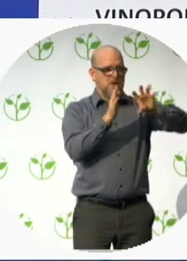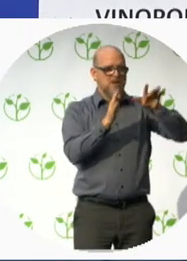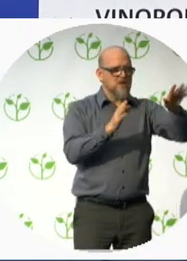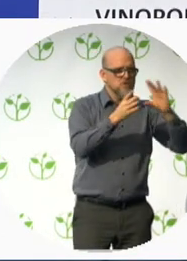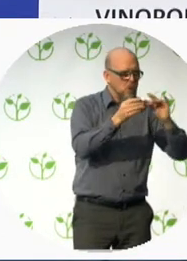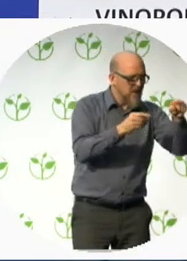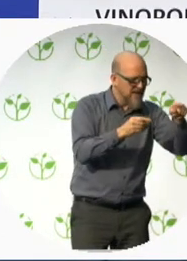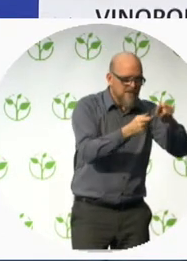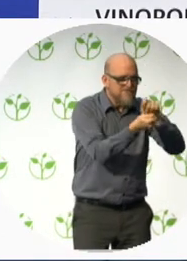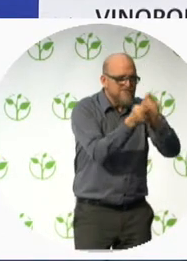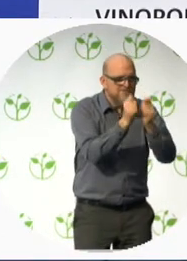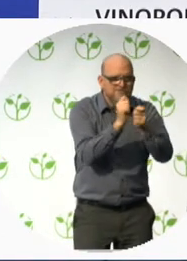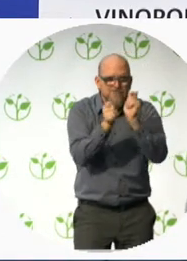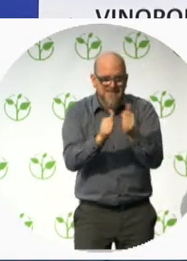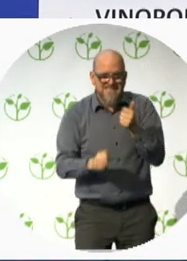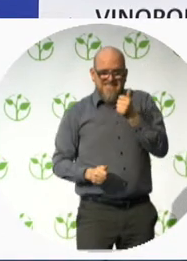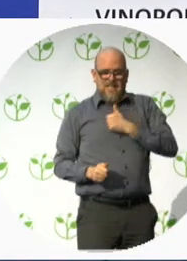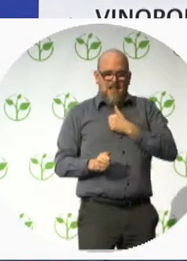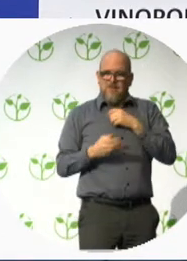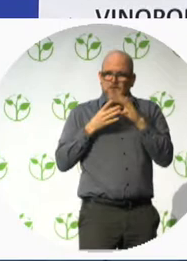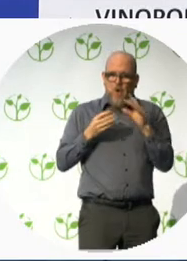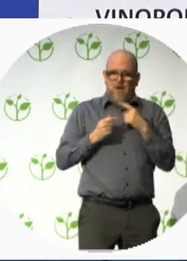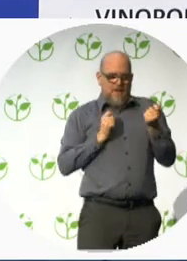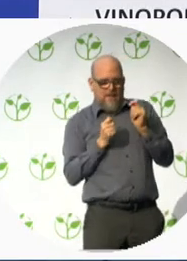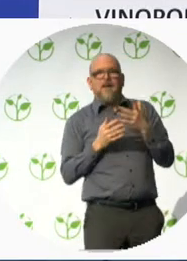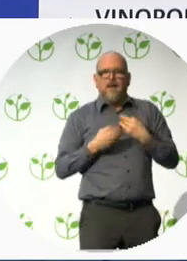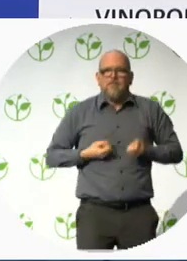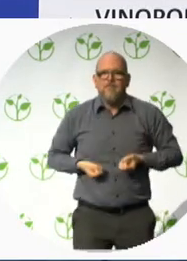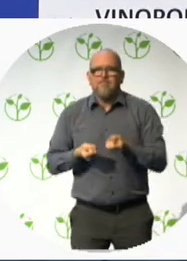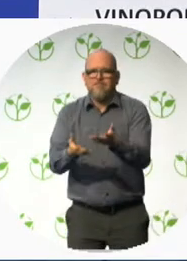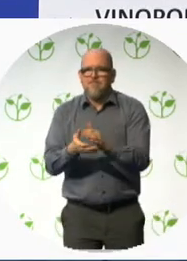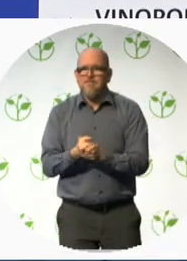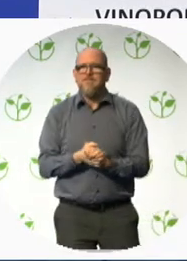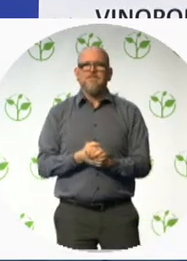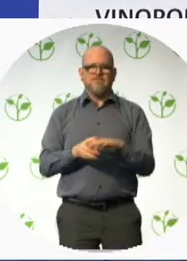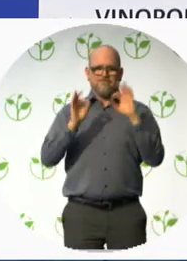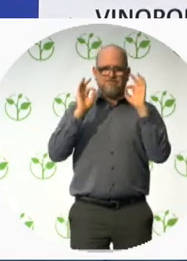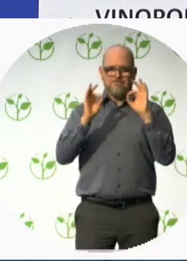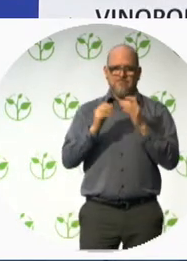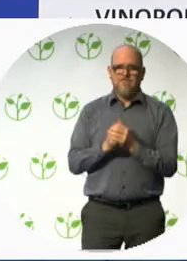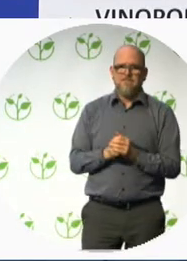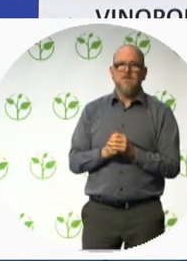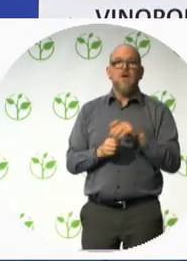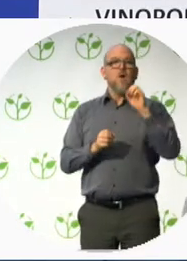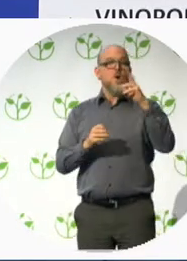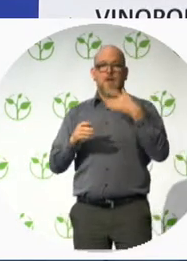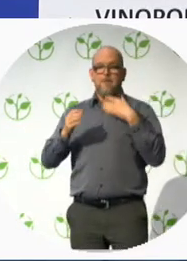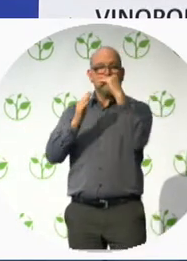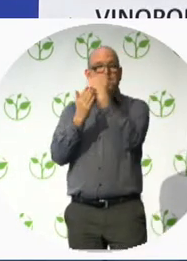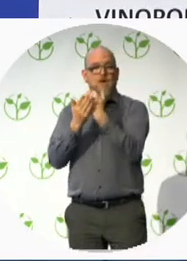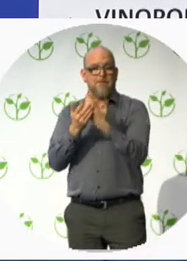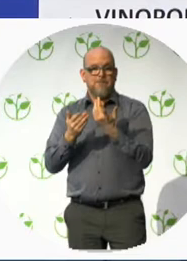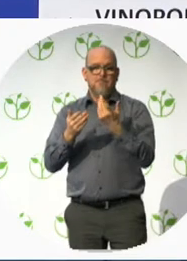So our accomplishments, the software and hardware were distributed to teachers in our 10 project